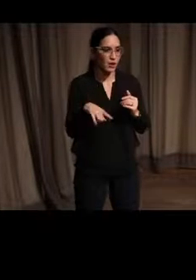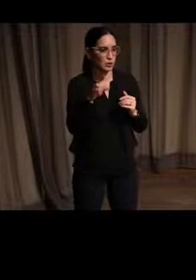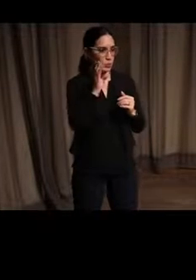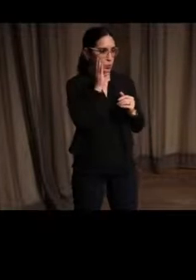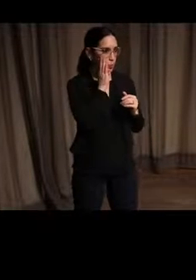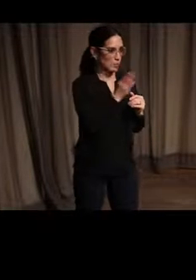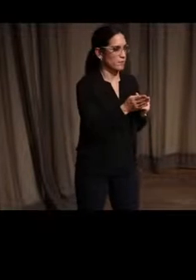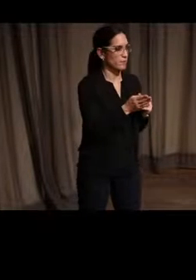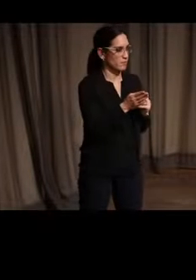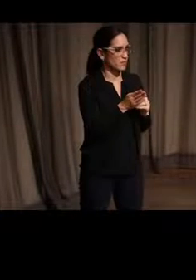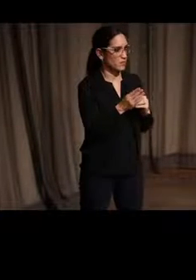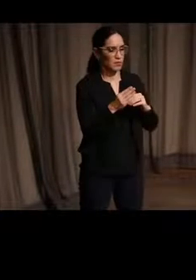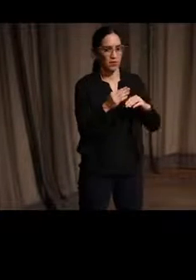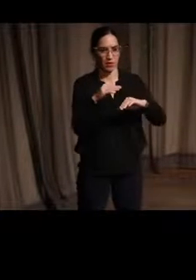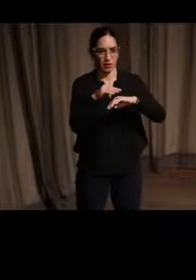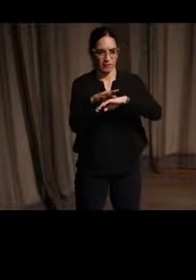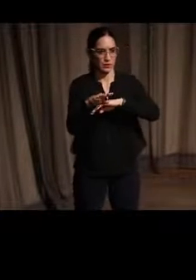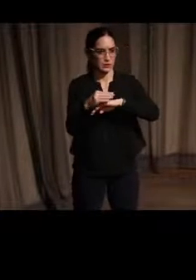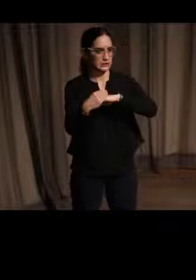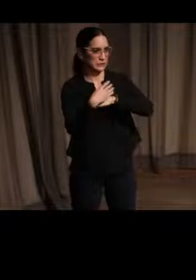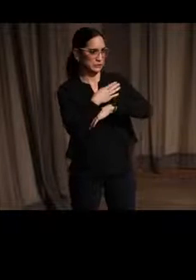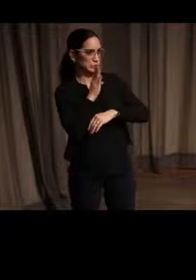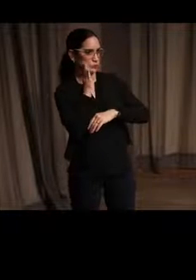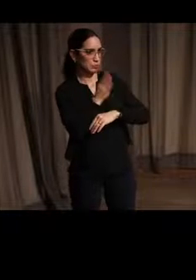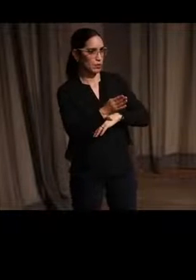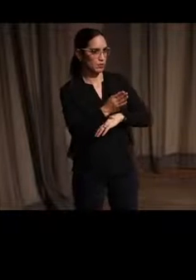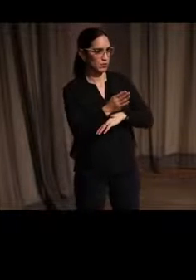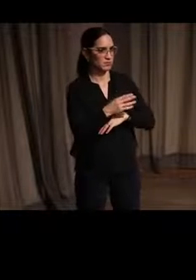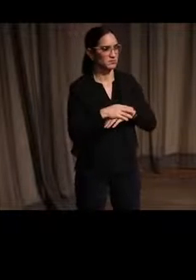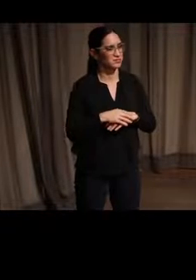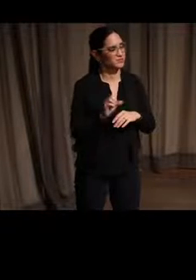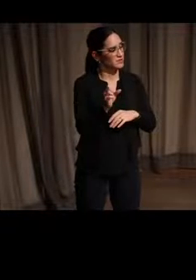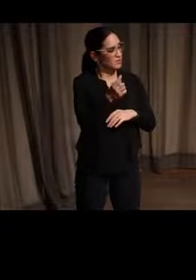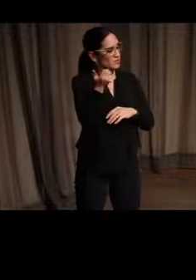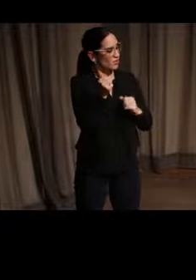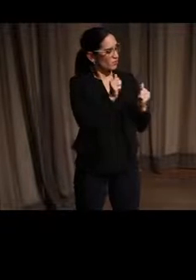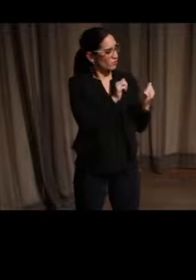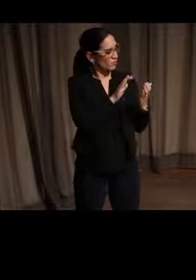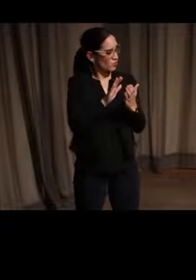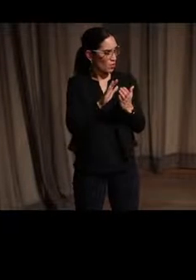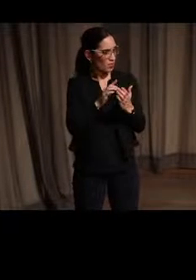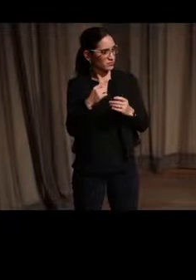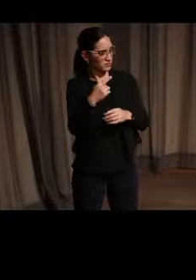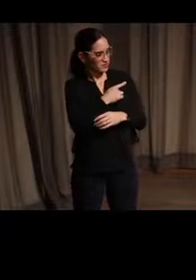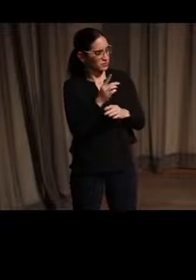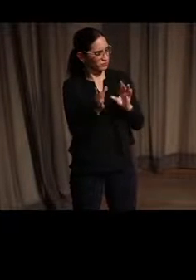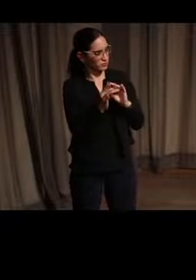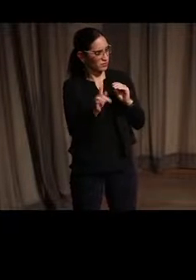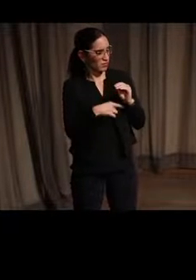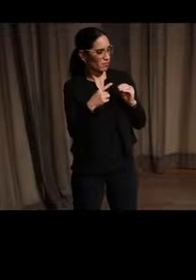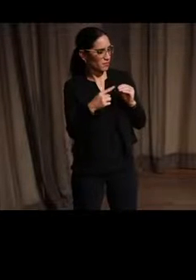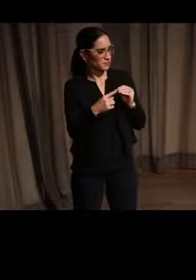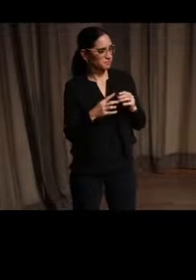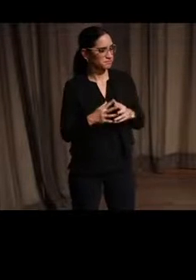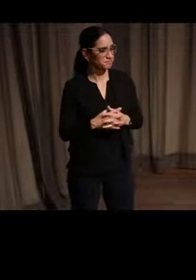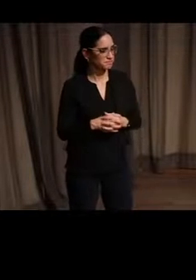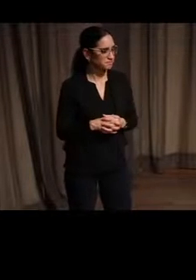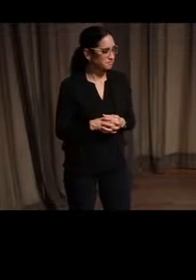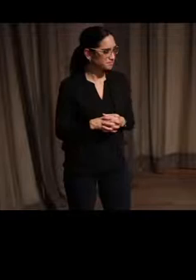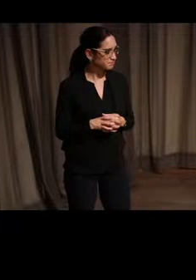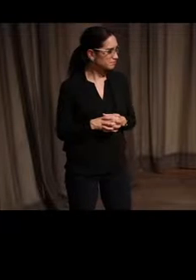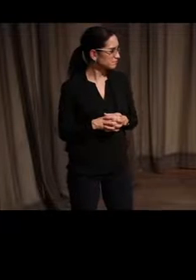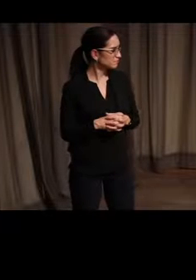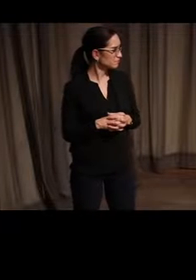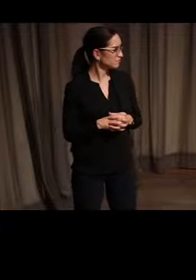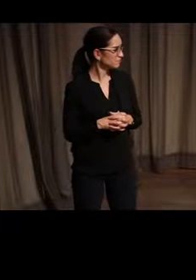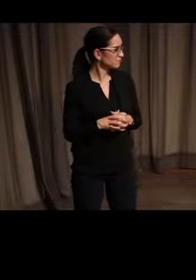be affected by this. So that's another way I think that this needs to be talked about. Yeah, I mean,